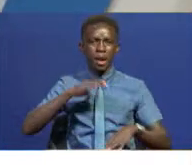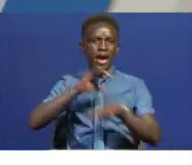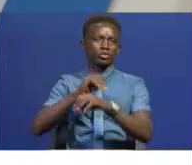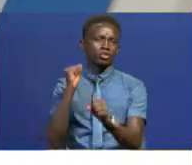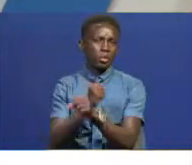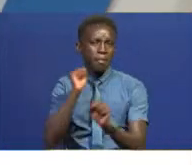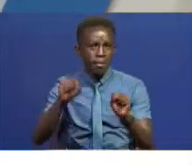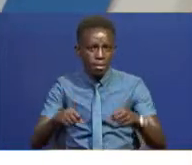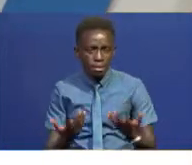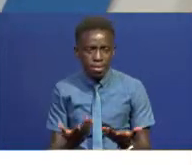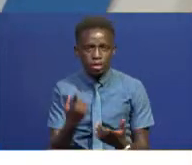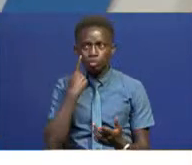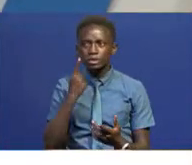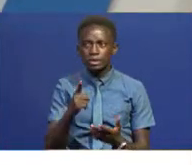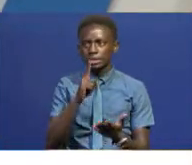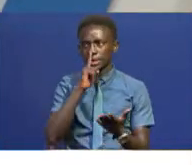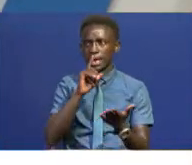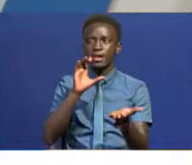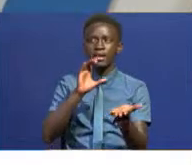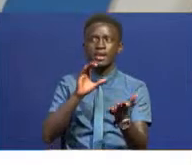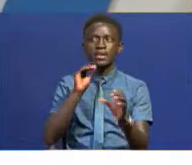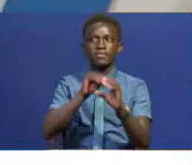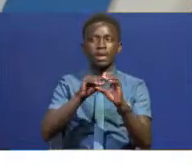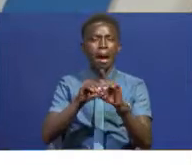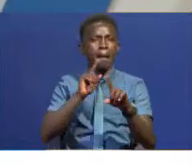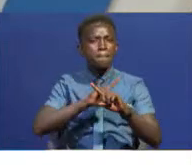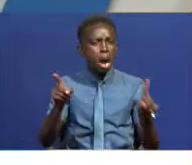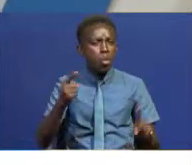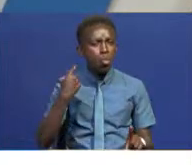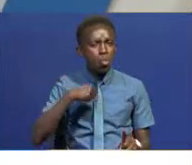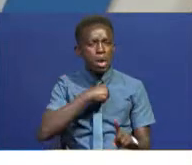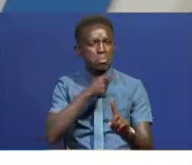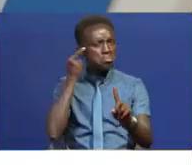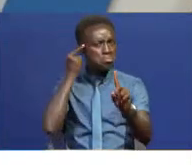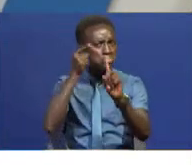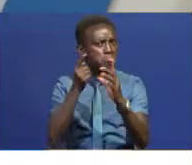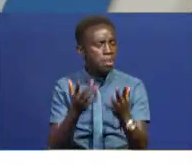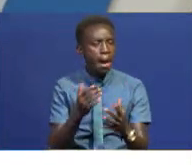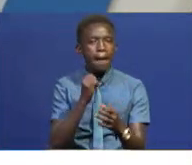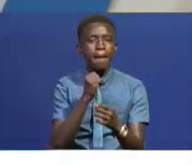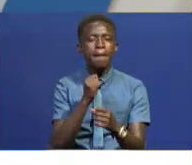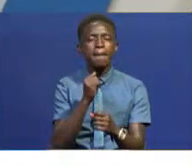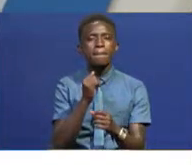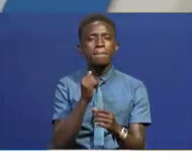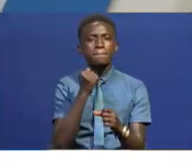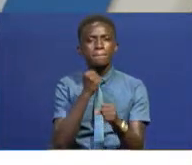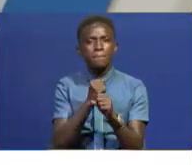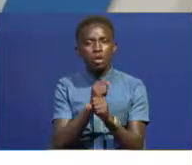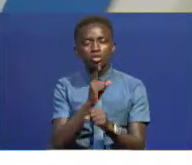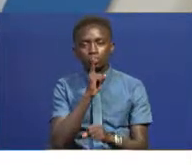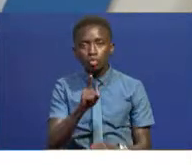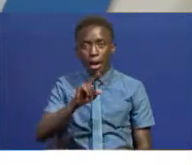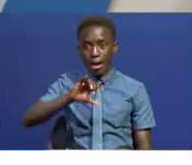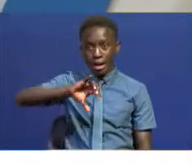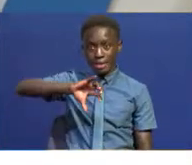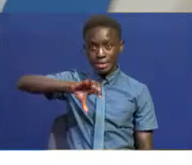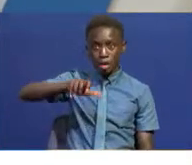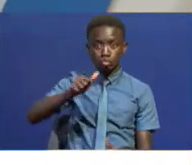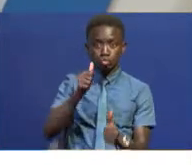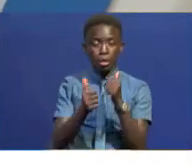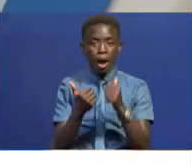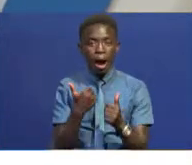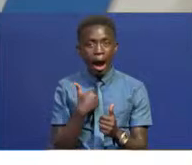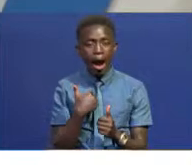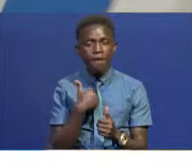the investors for value chain. Mm-hmm. But however, mm-hmm, our intention is to ensure that the county which have adequate minerals,